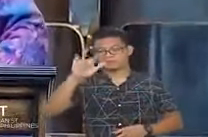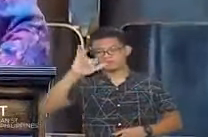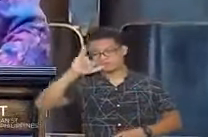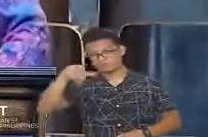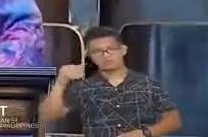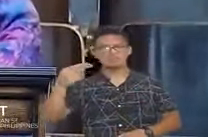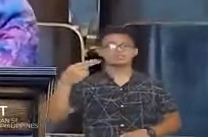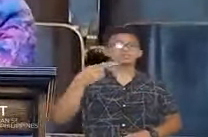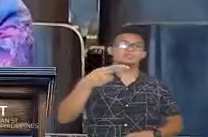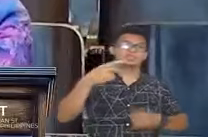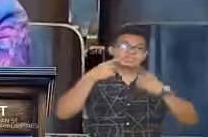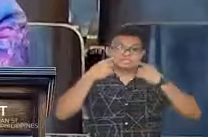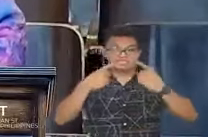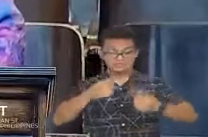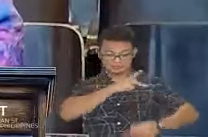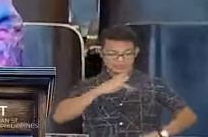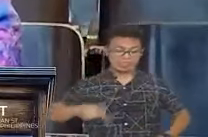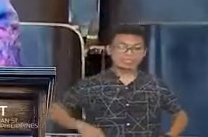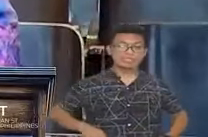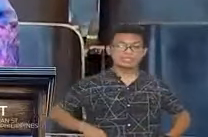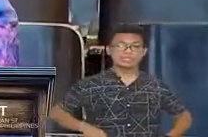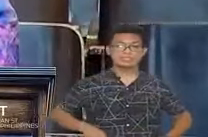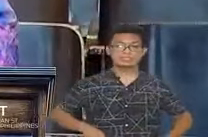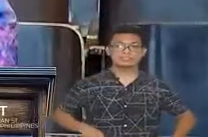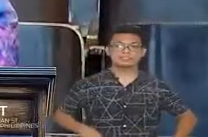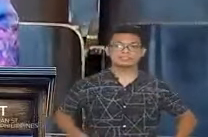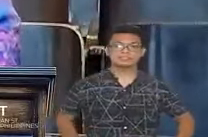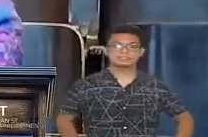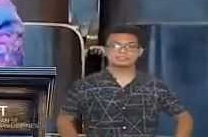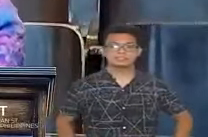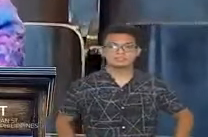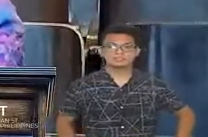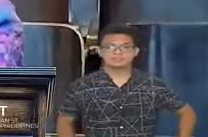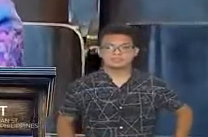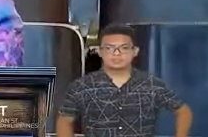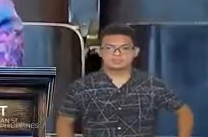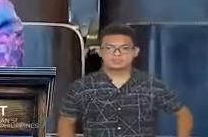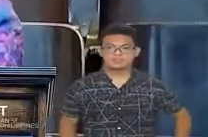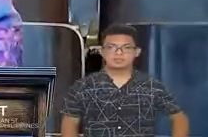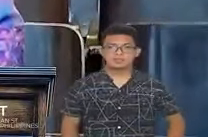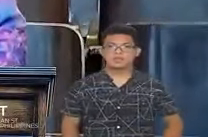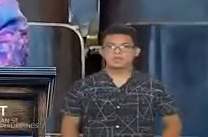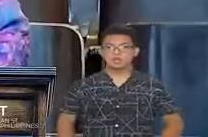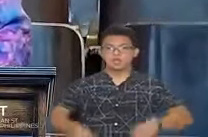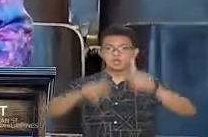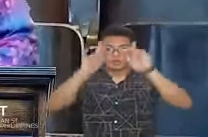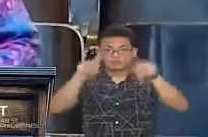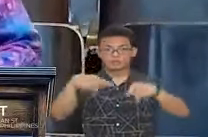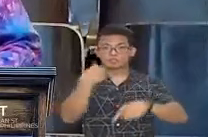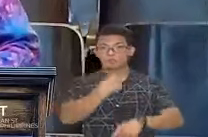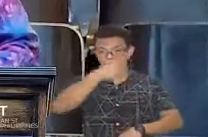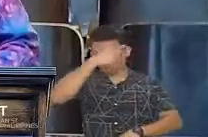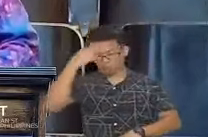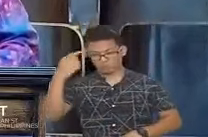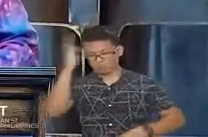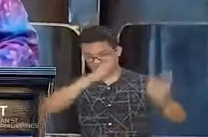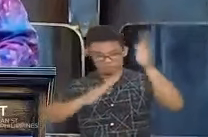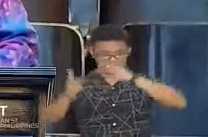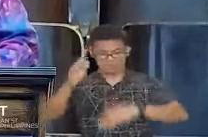Mga isuon paminaw mo, Elijah was not the troublemaker. The one who is causing trouble is Ahab.